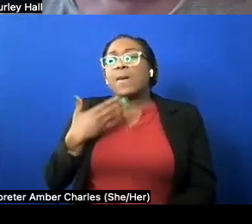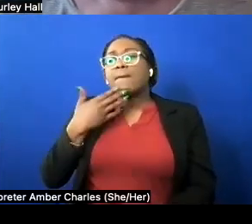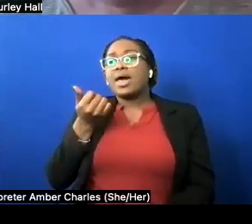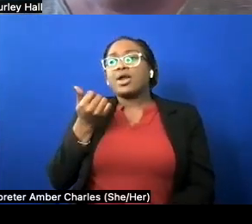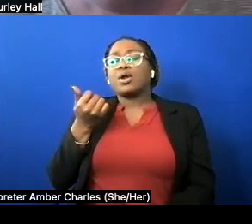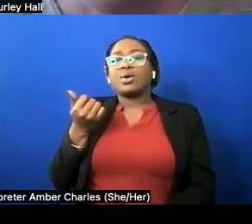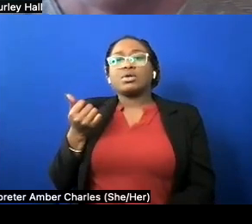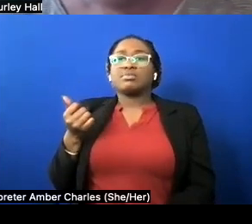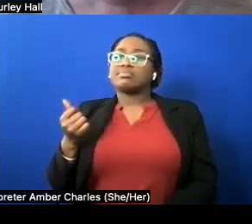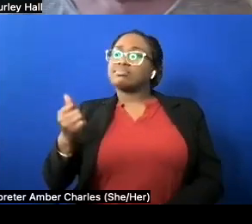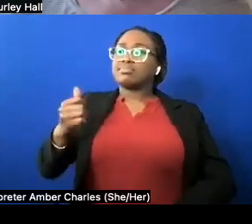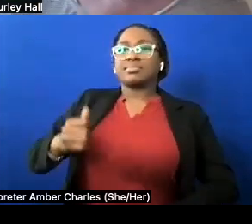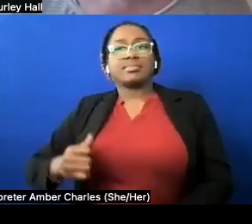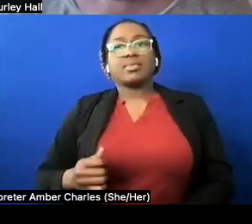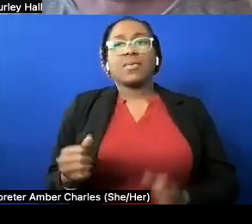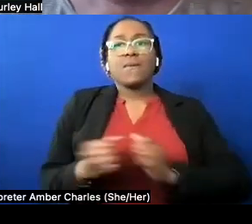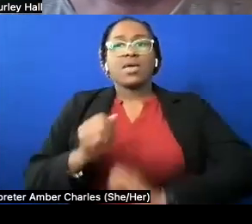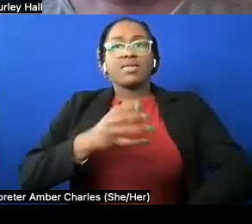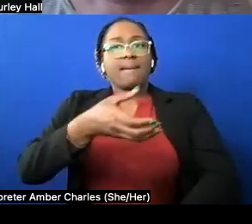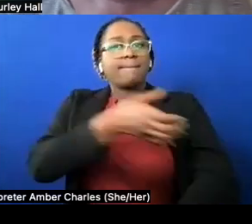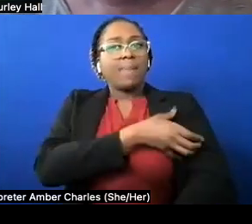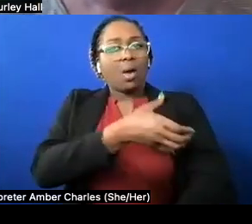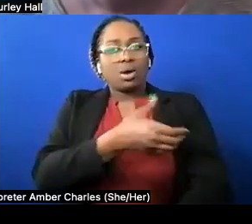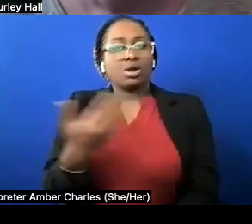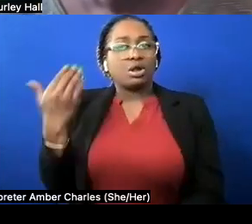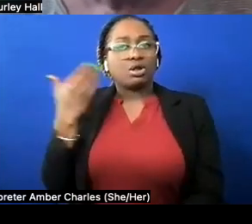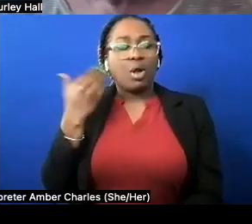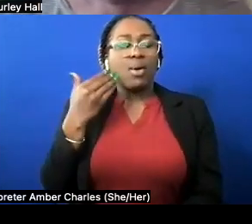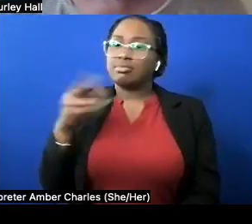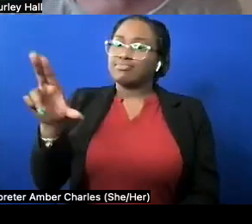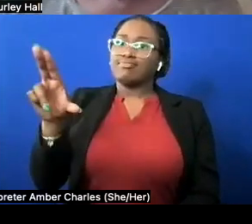and standing in your power by learning the power of a good no.